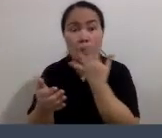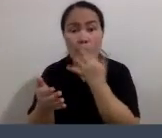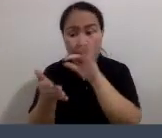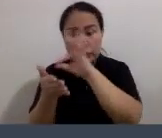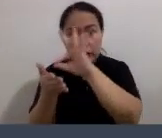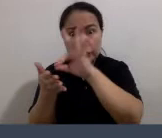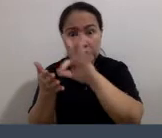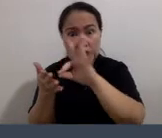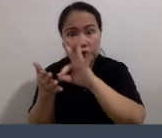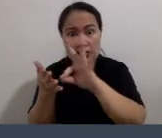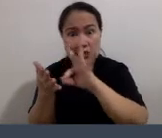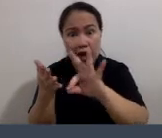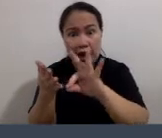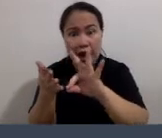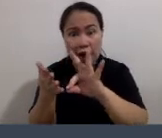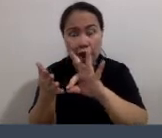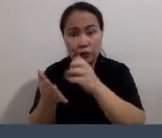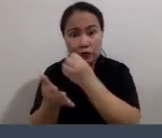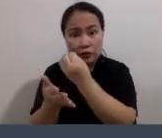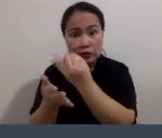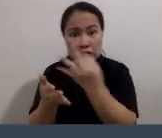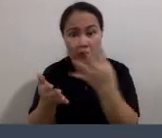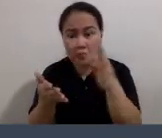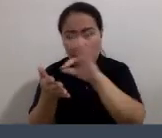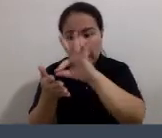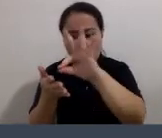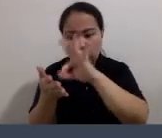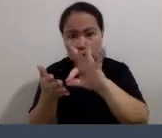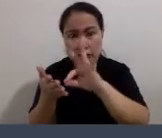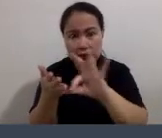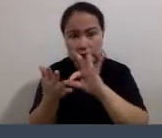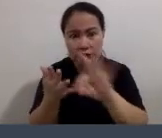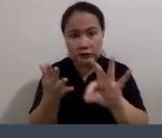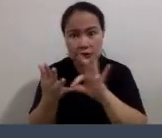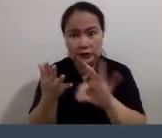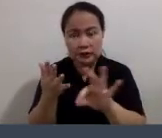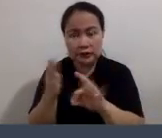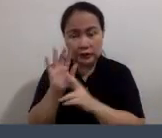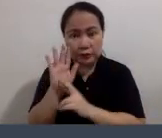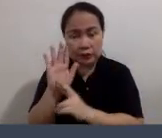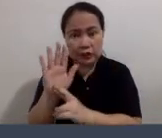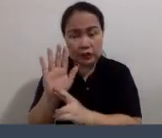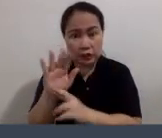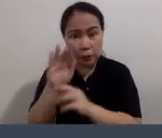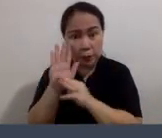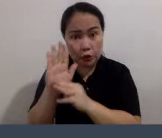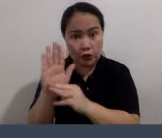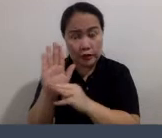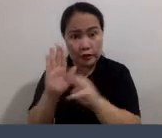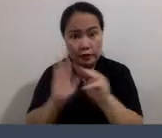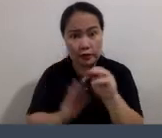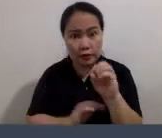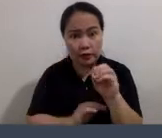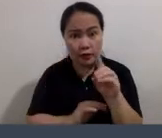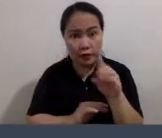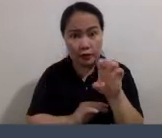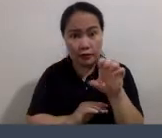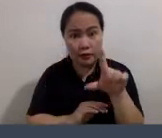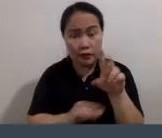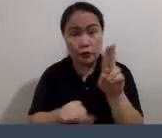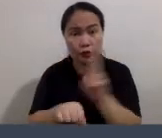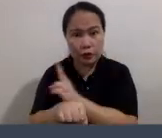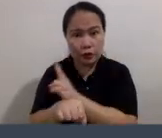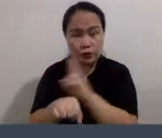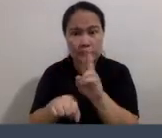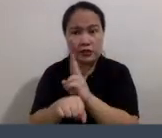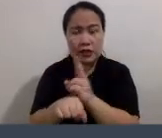colored counters. So pag sinabi natin colored counters, ito yung representation or models. So pwede mo itong gamitin.